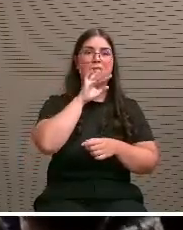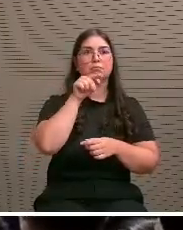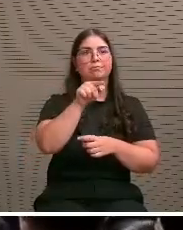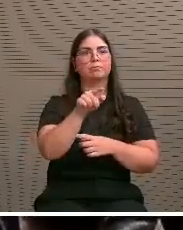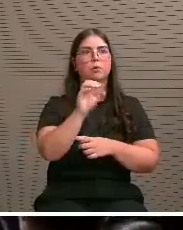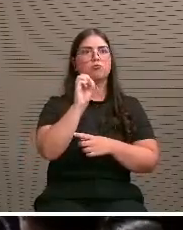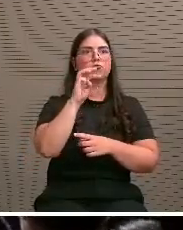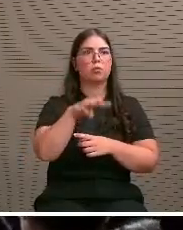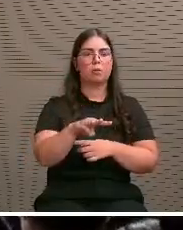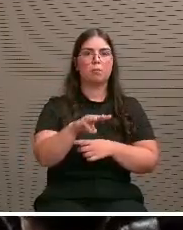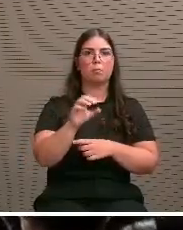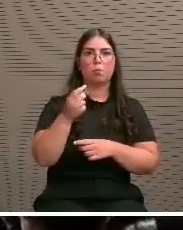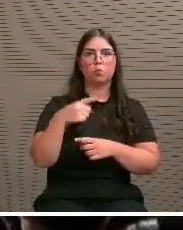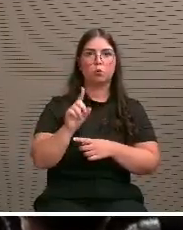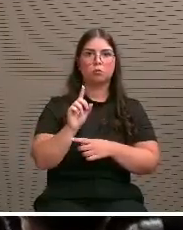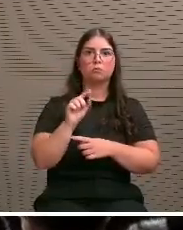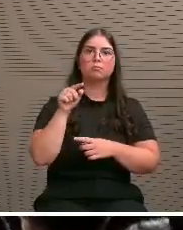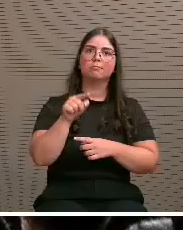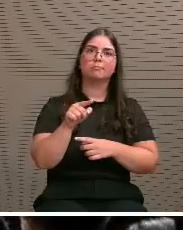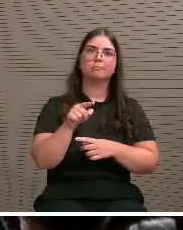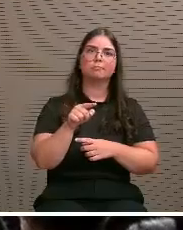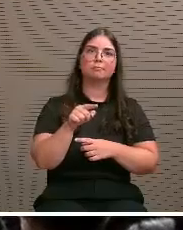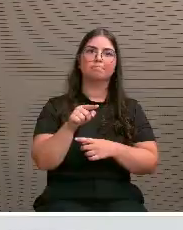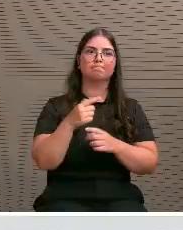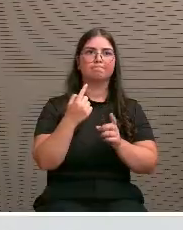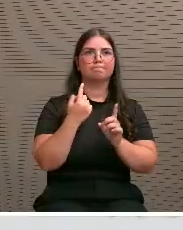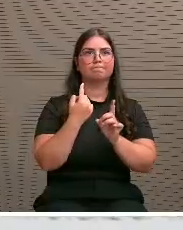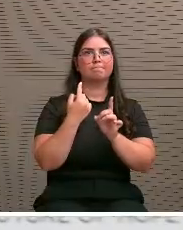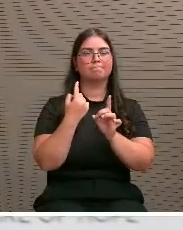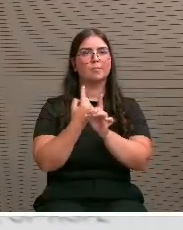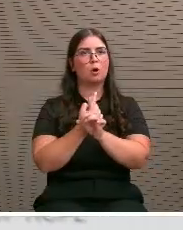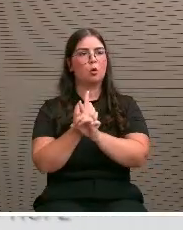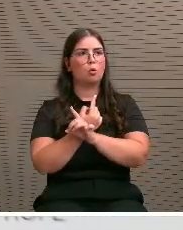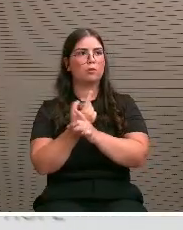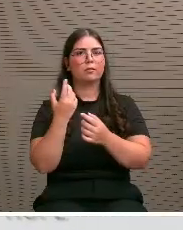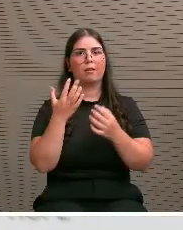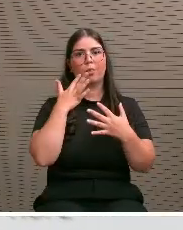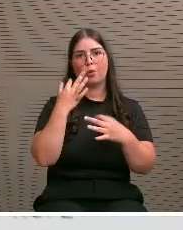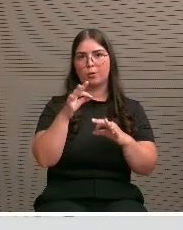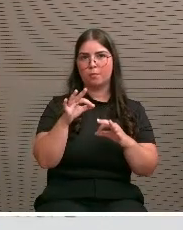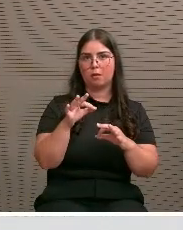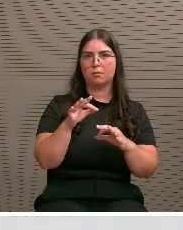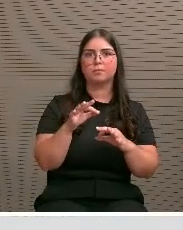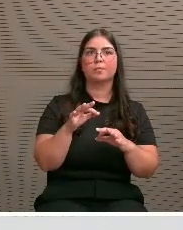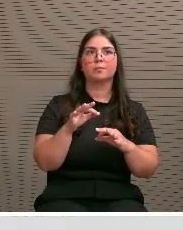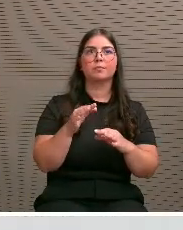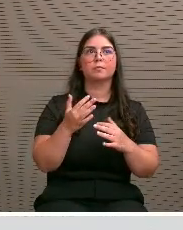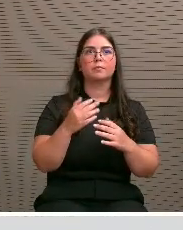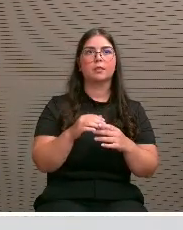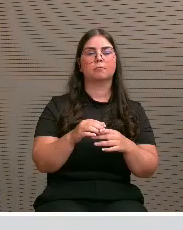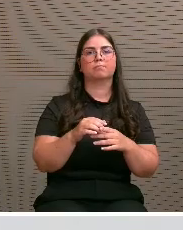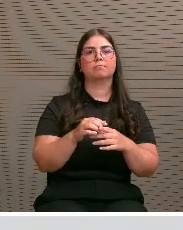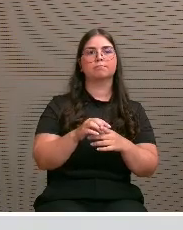maybe 2 to 5 years later, very soon. And it could have been given out to all of the developing